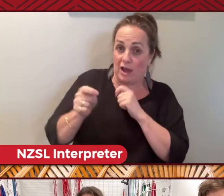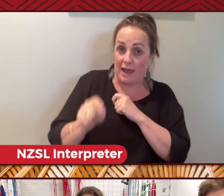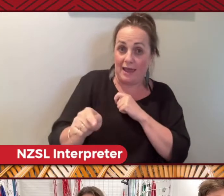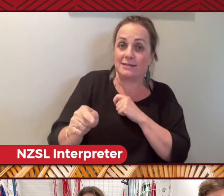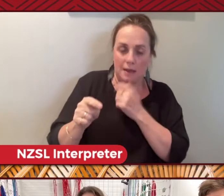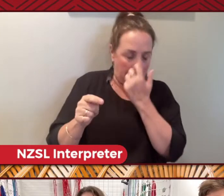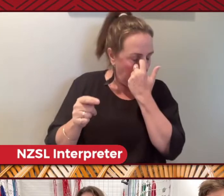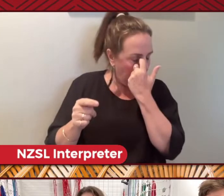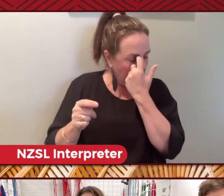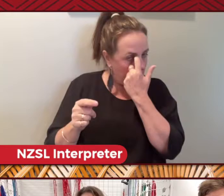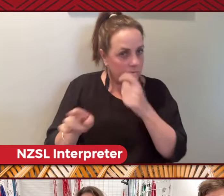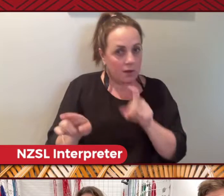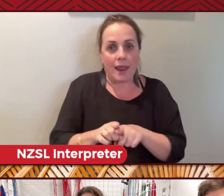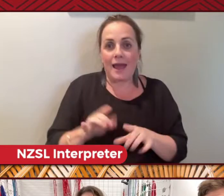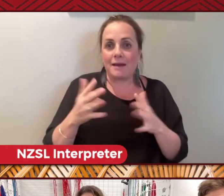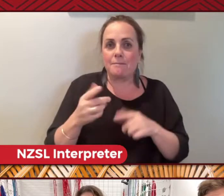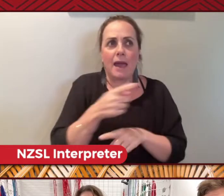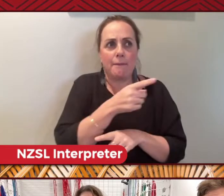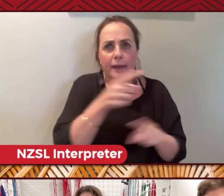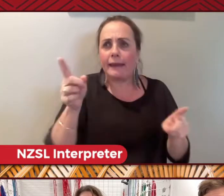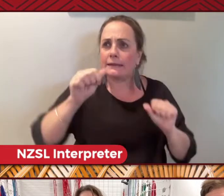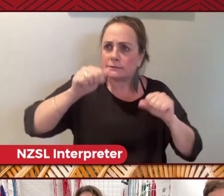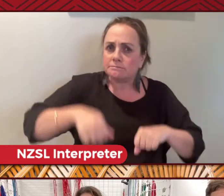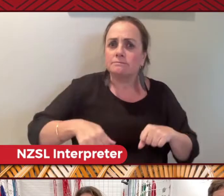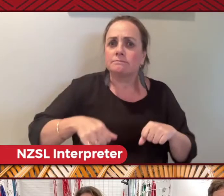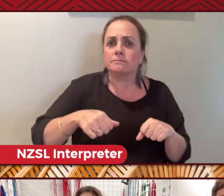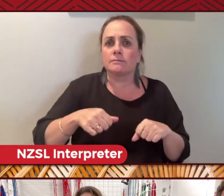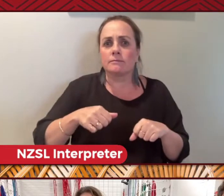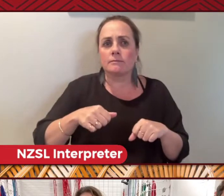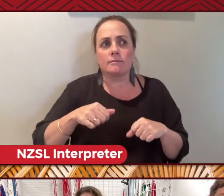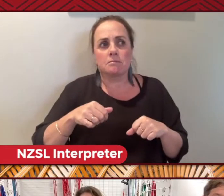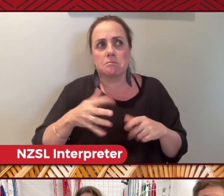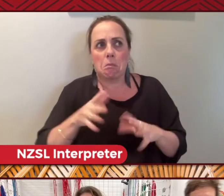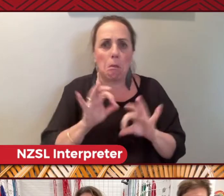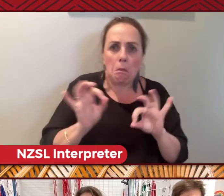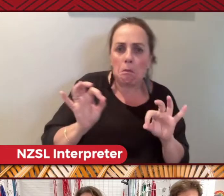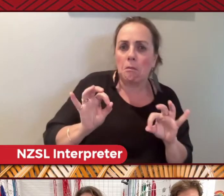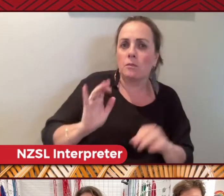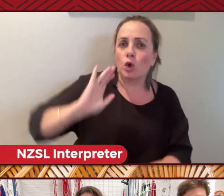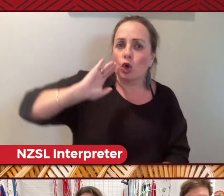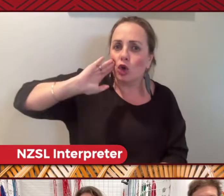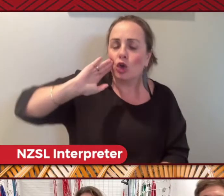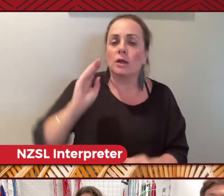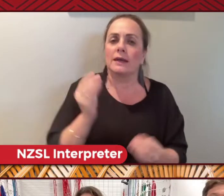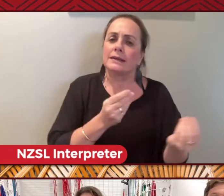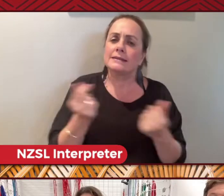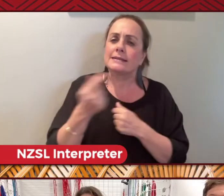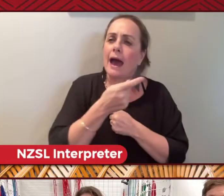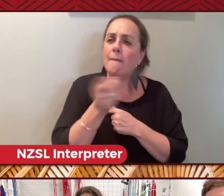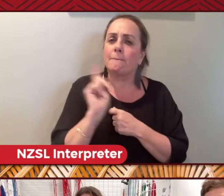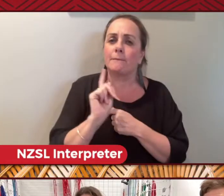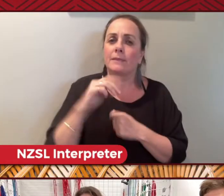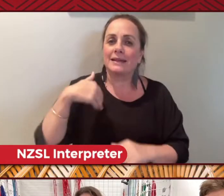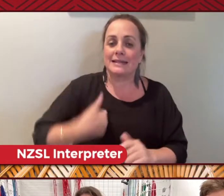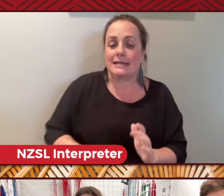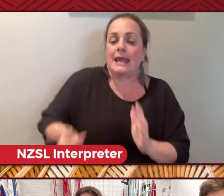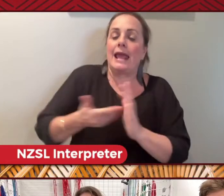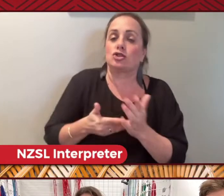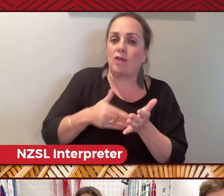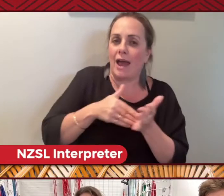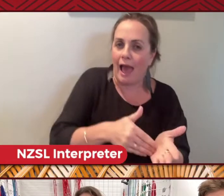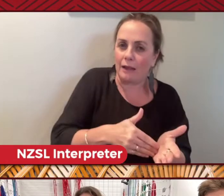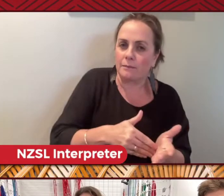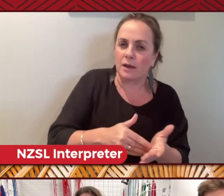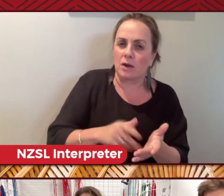themselves at normal progression as a human. But for people who need additional help, what is